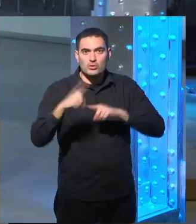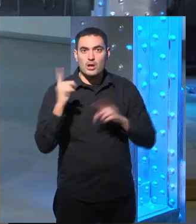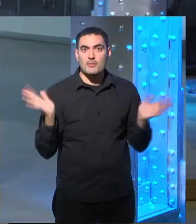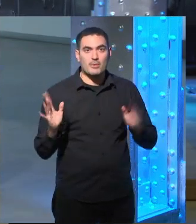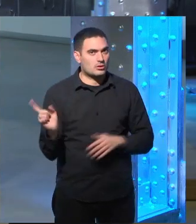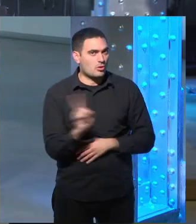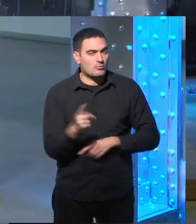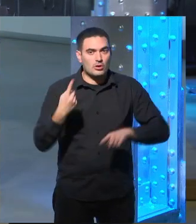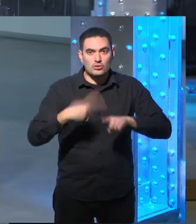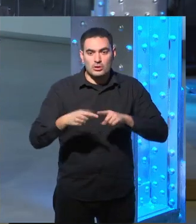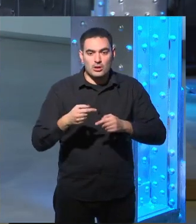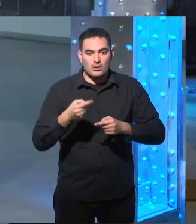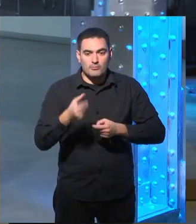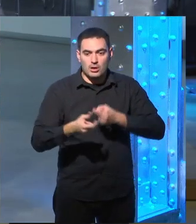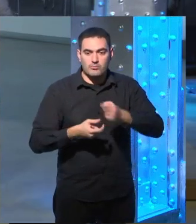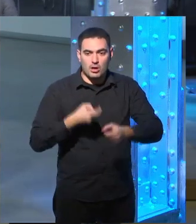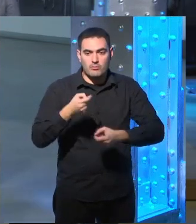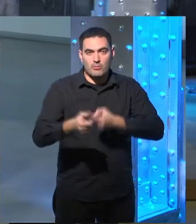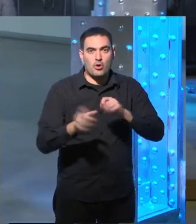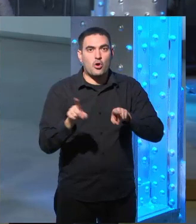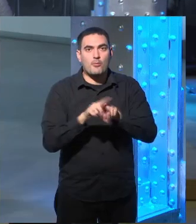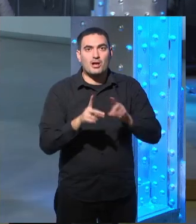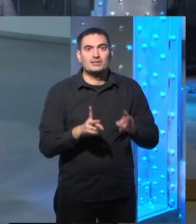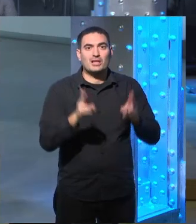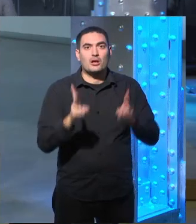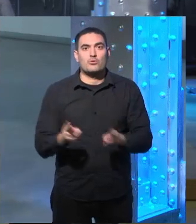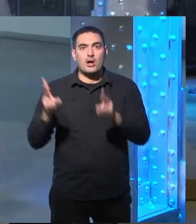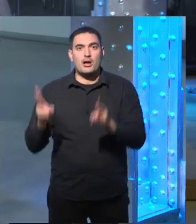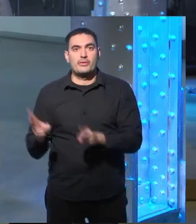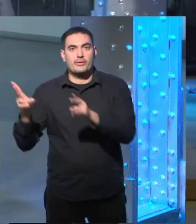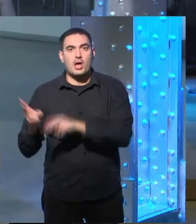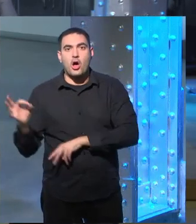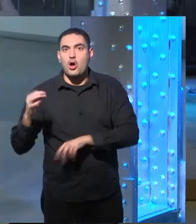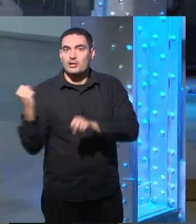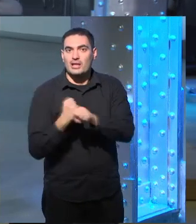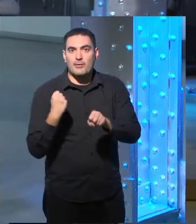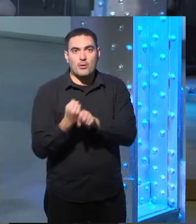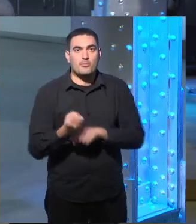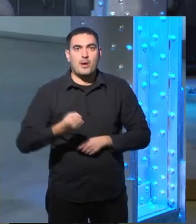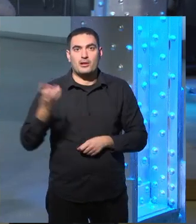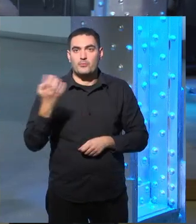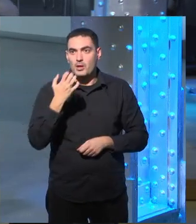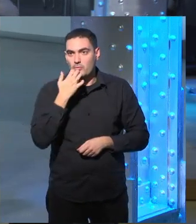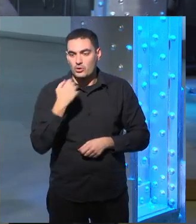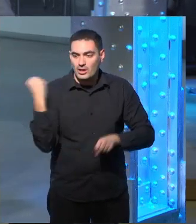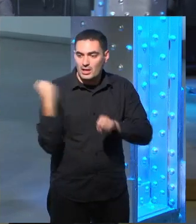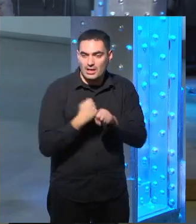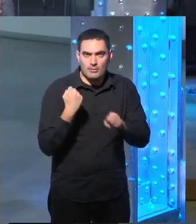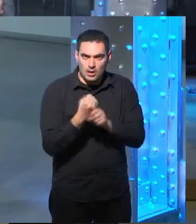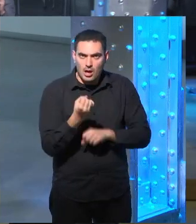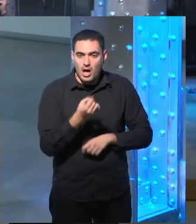what things would you like to do in the future? Perhaps because he will want to do several things at the same time,